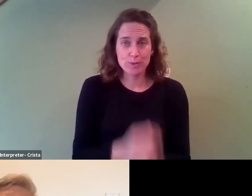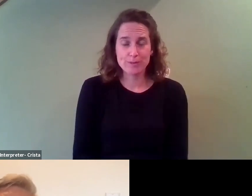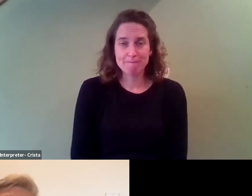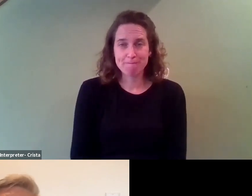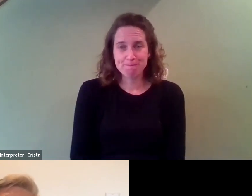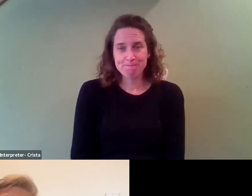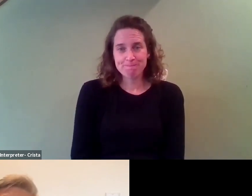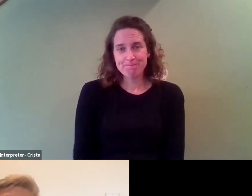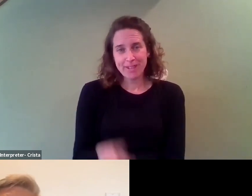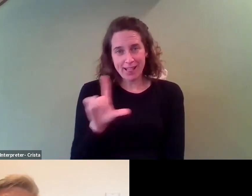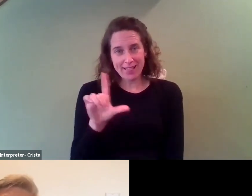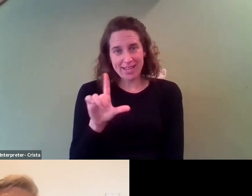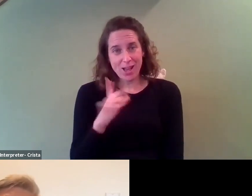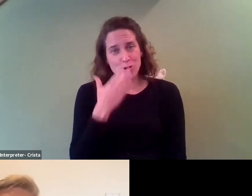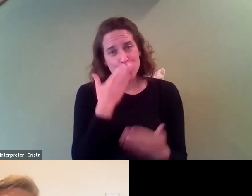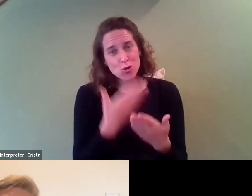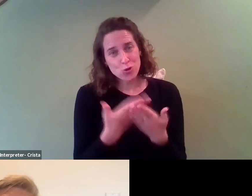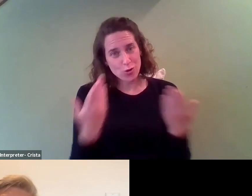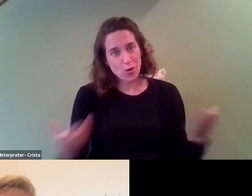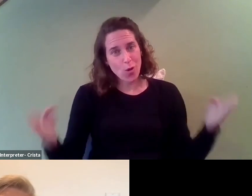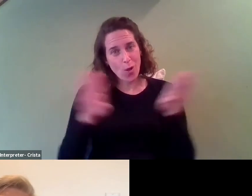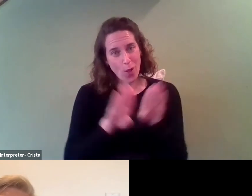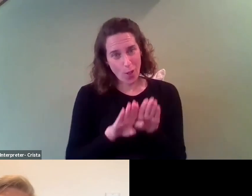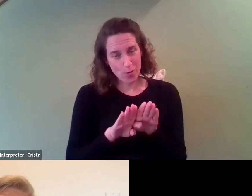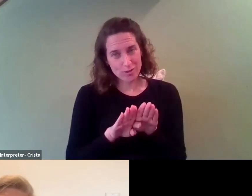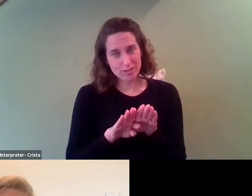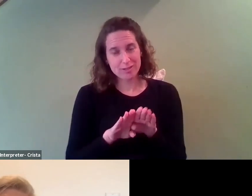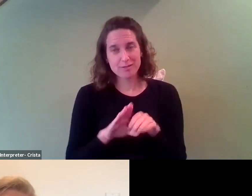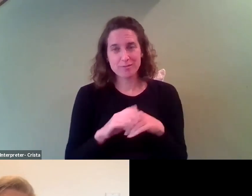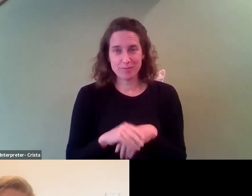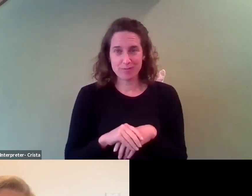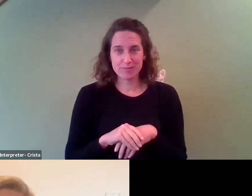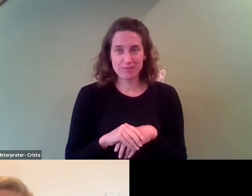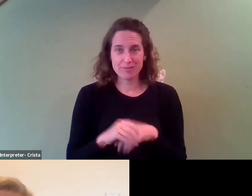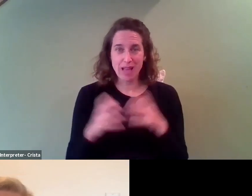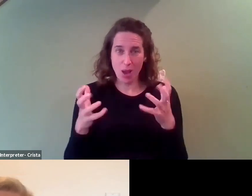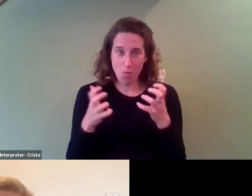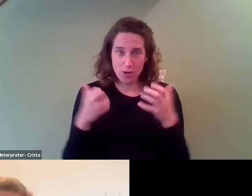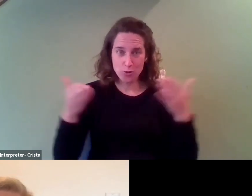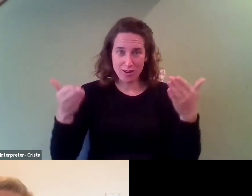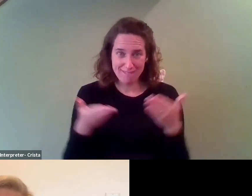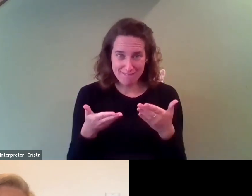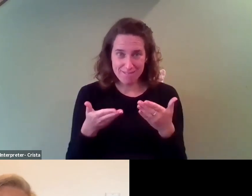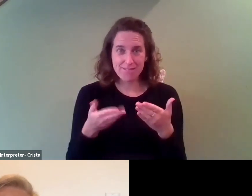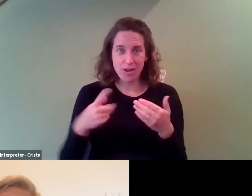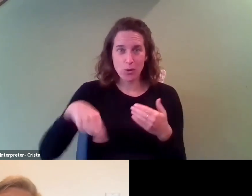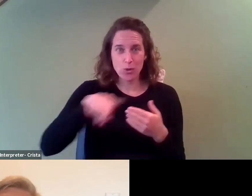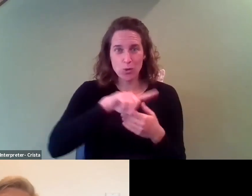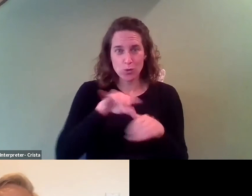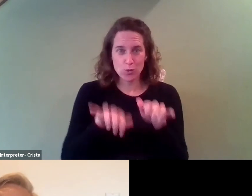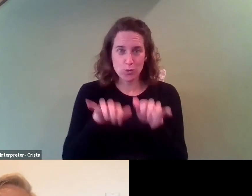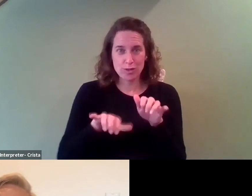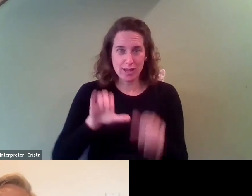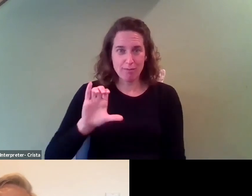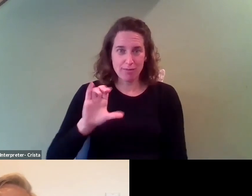That's a great way to close this. And I think, you know, I'd like to invite everybody on to put in the chat, you know, how are